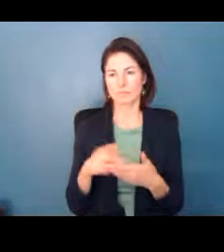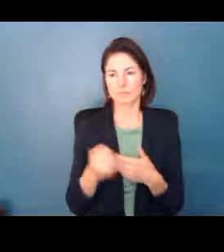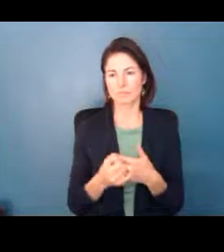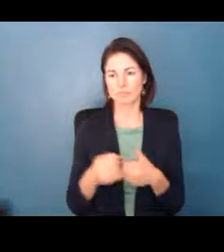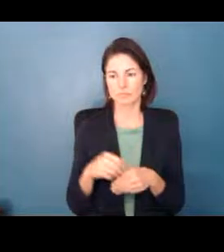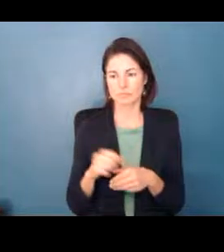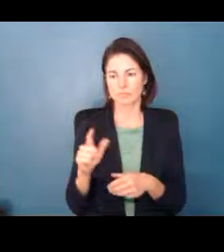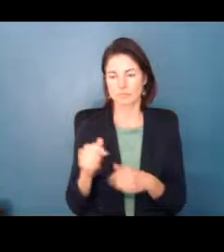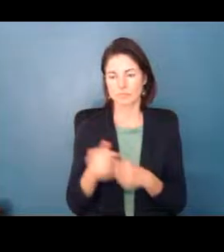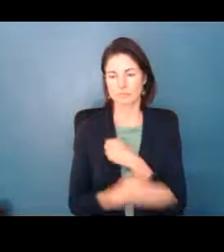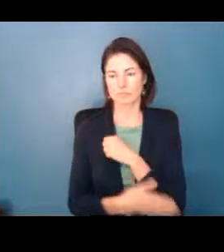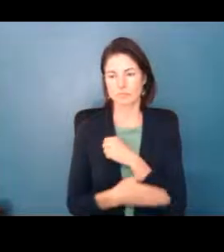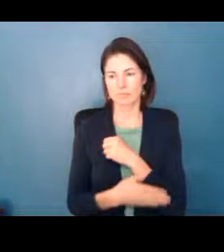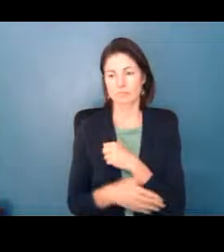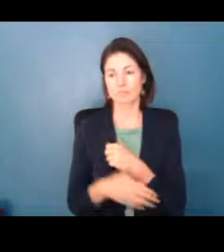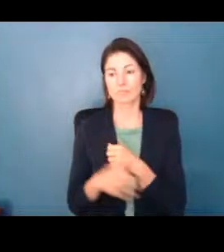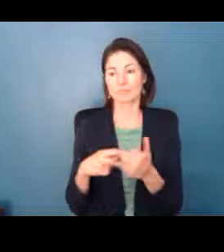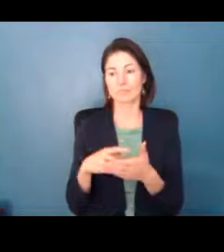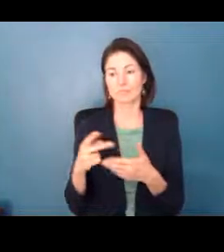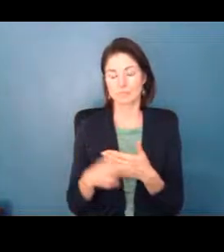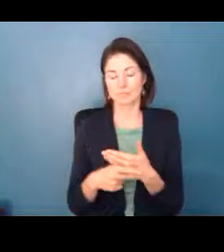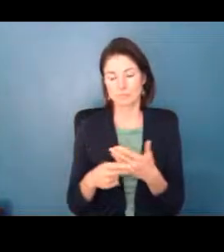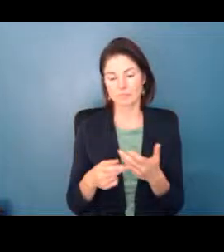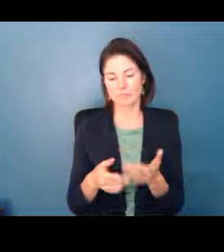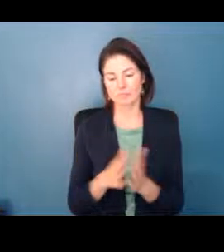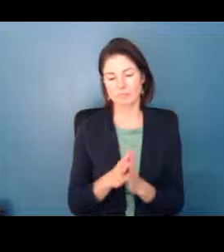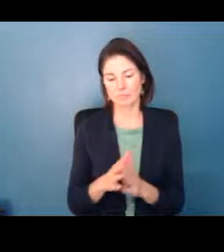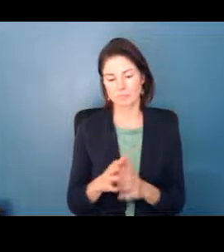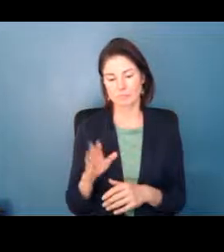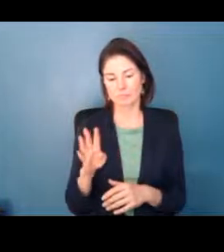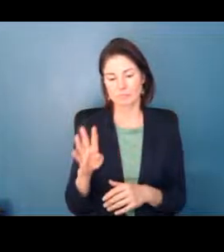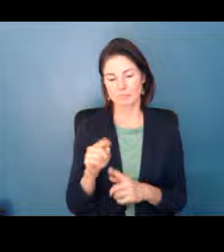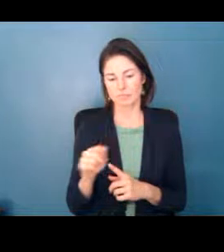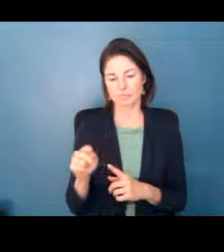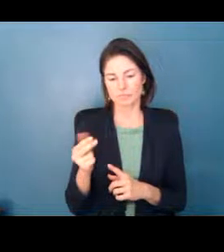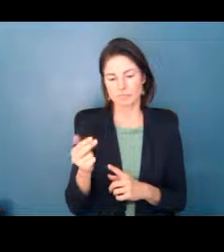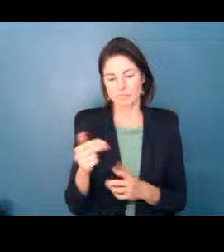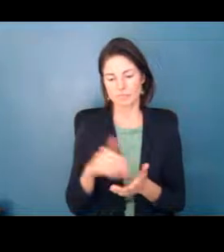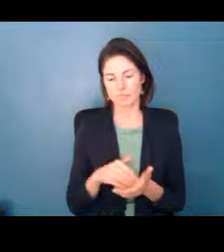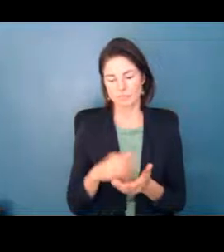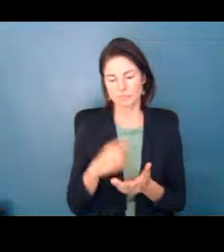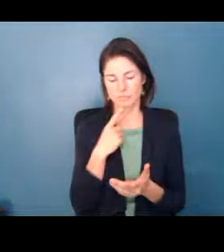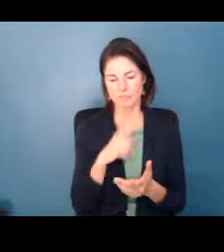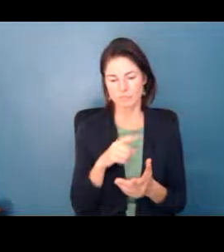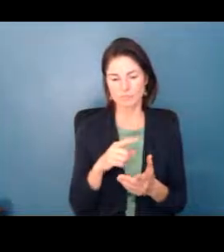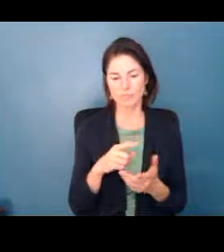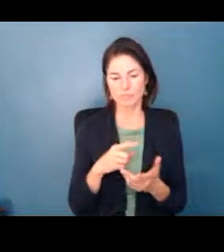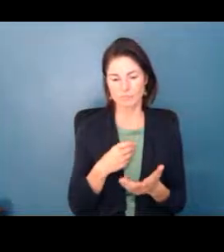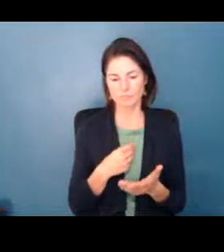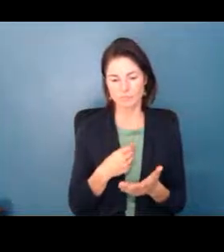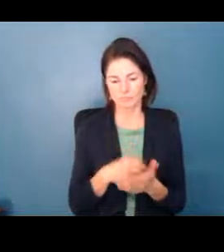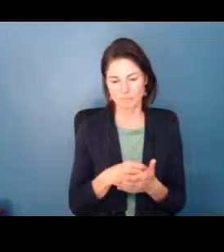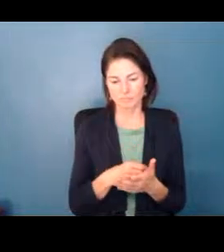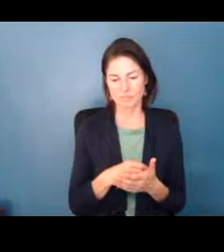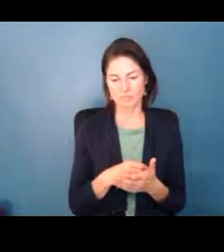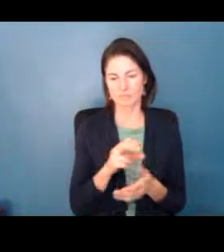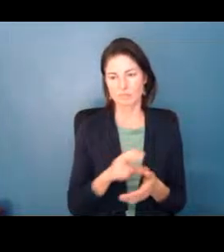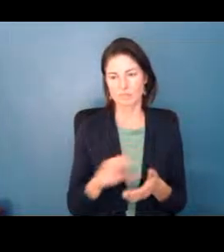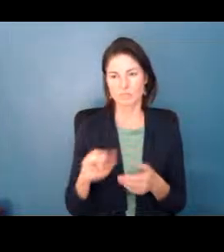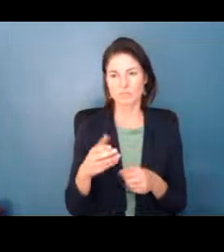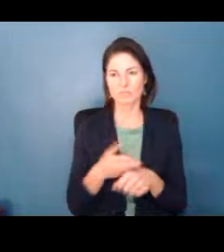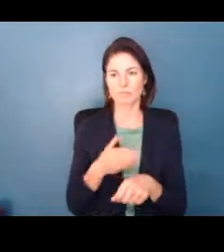This project is requesting $313,000 in active transportation program funding into the construction